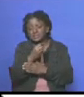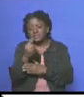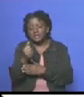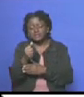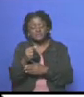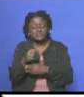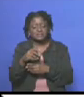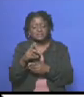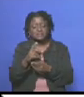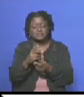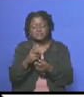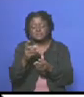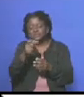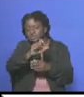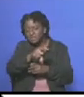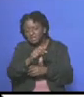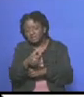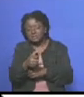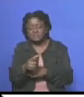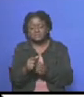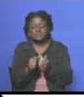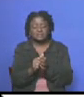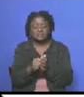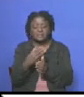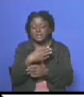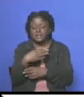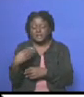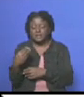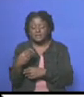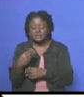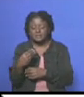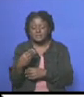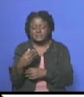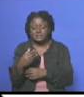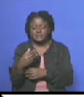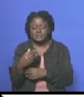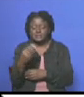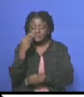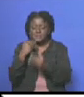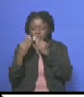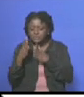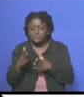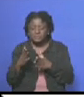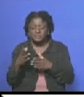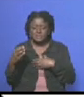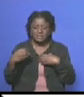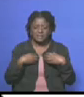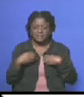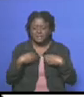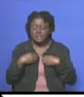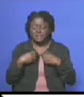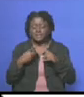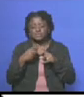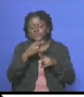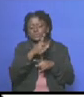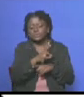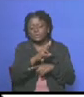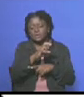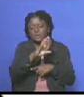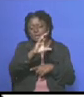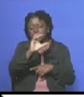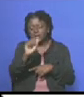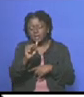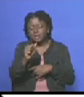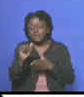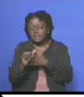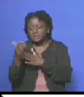changing several channels, and consumers complained to Urca, as is